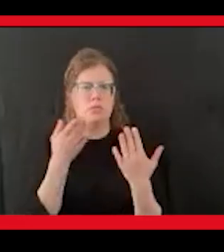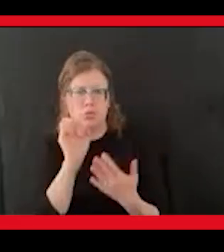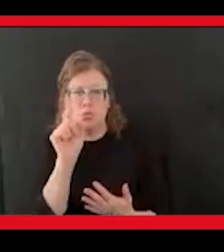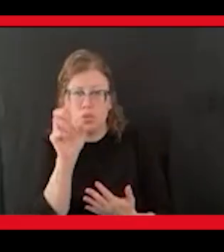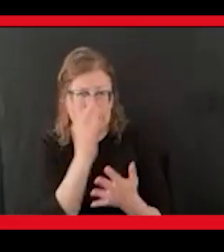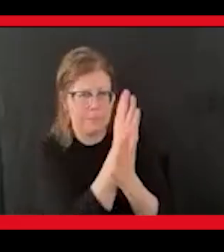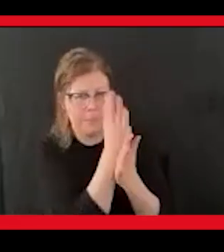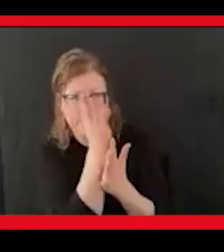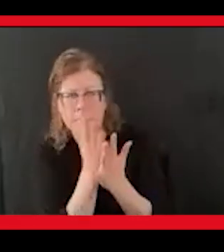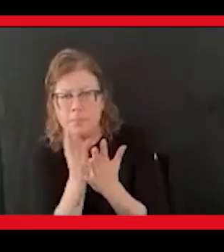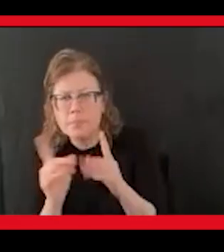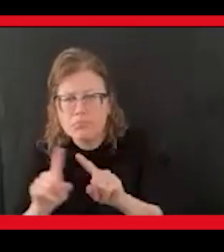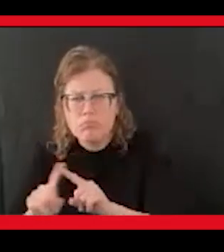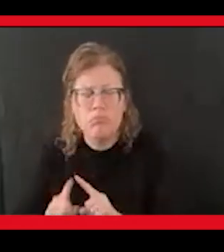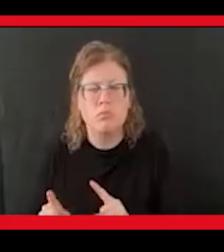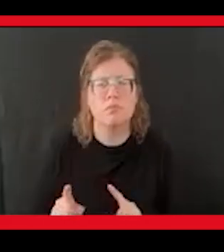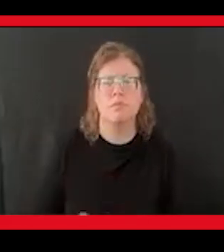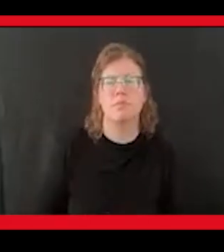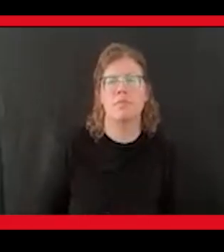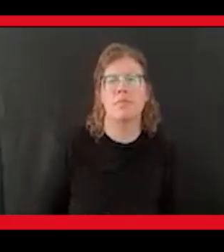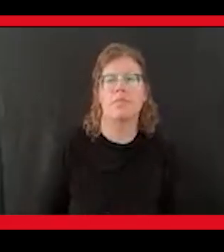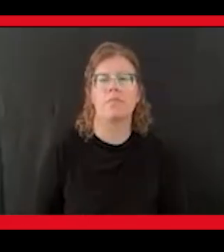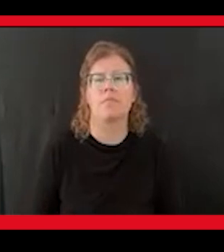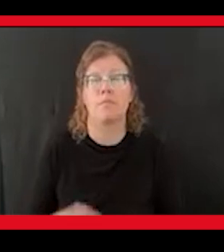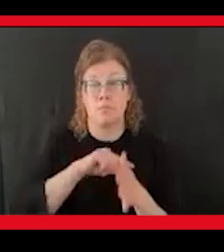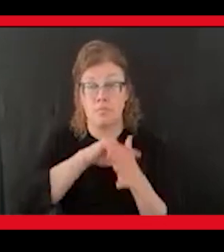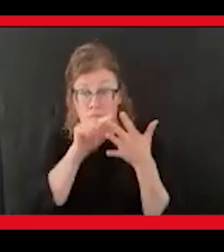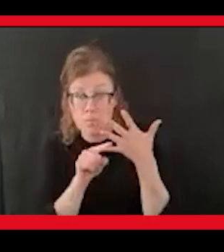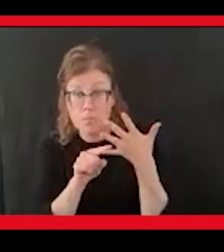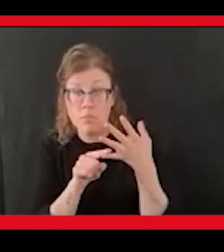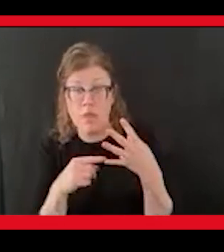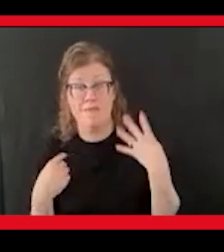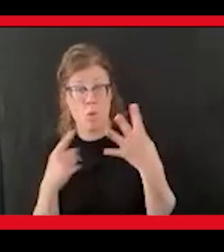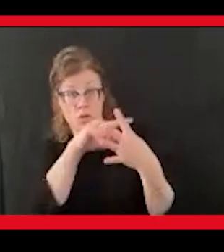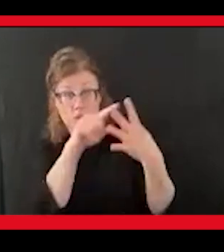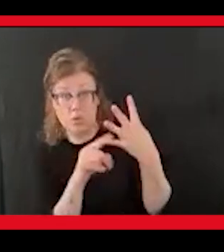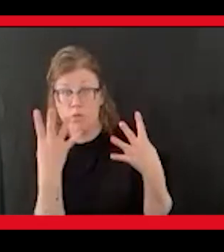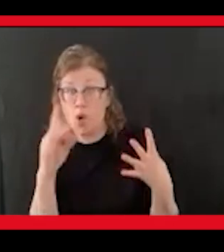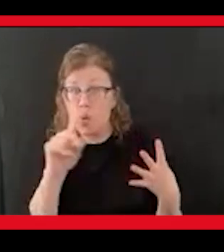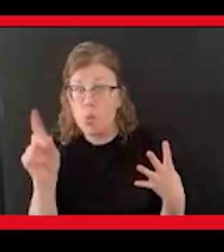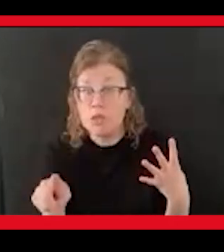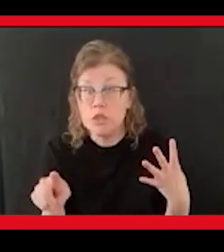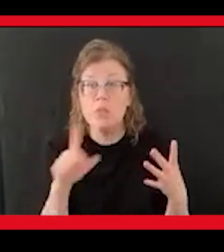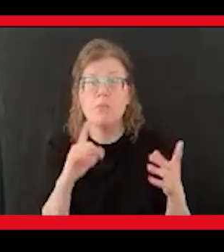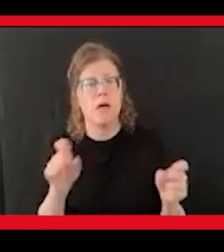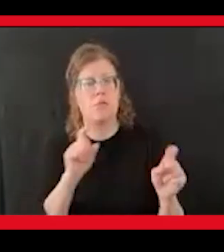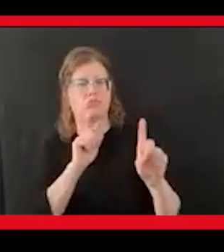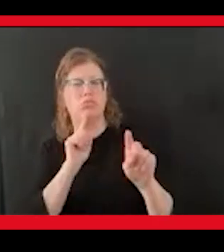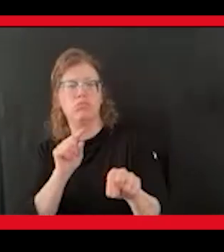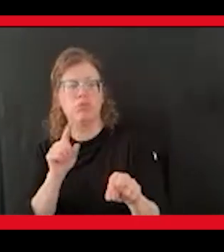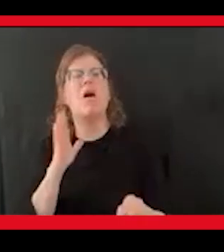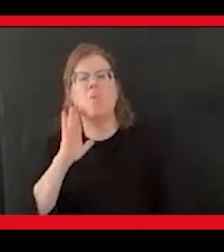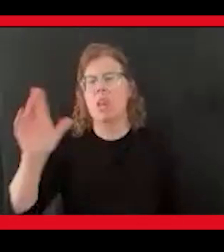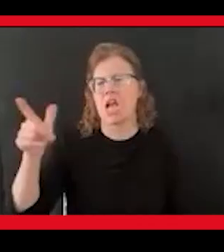in the applications, which more details will be shared soon. There will be a budget